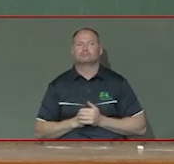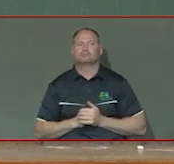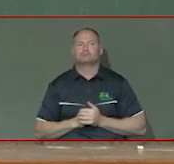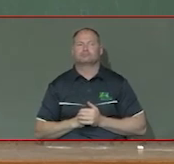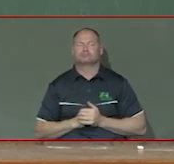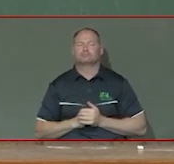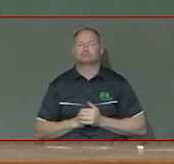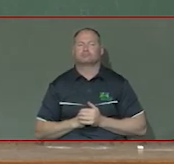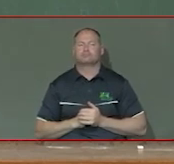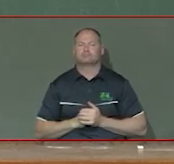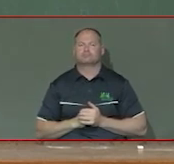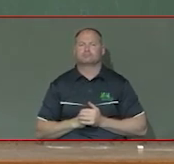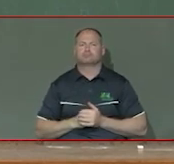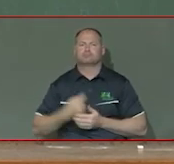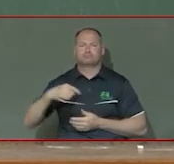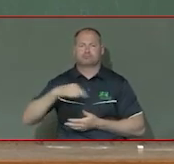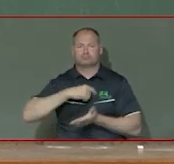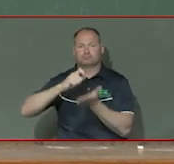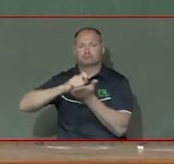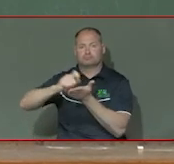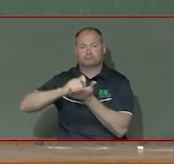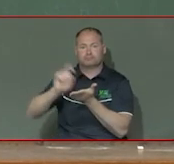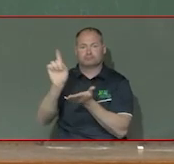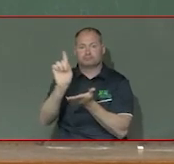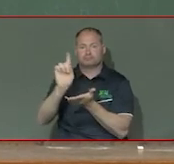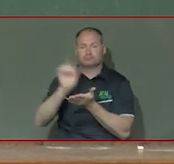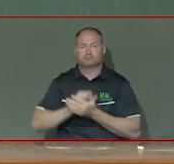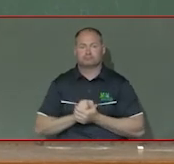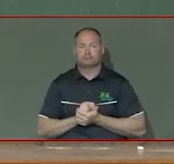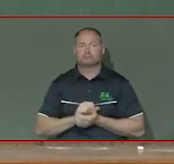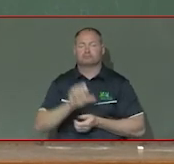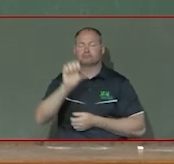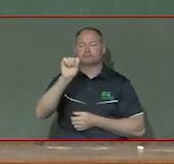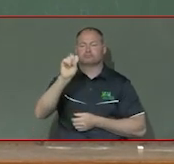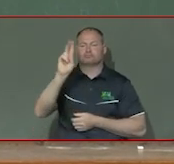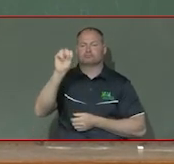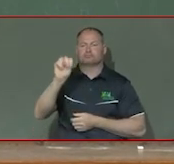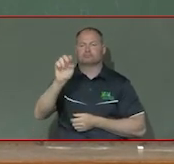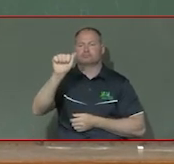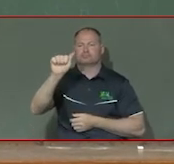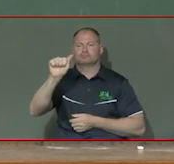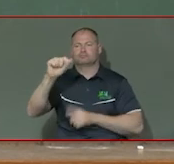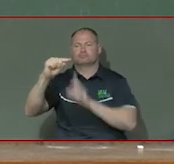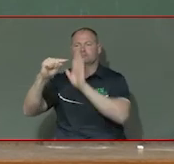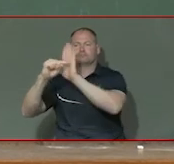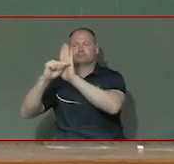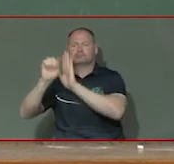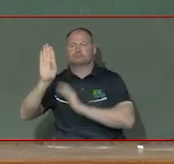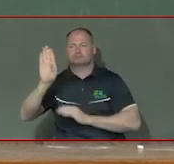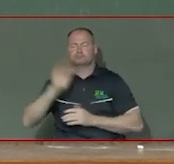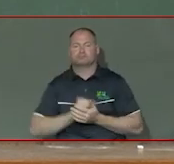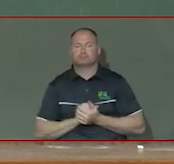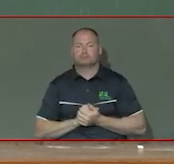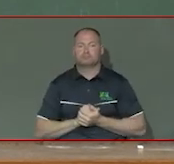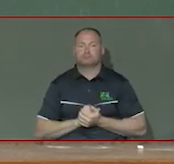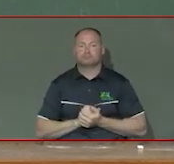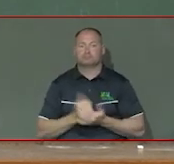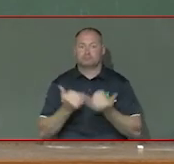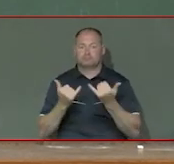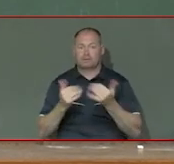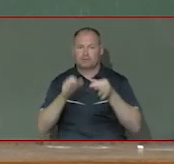Right, people, here we can say that the sine of A minus B. Now put down your pens and just